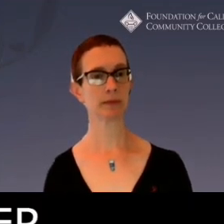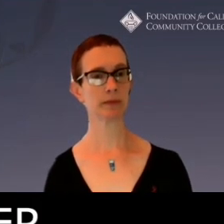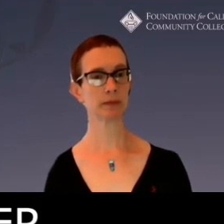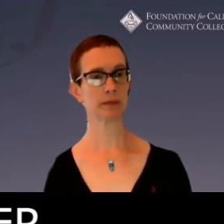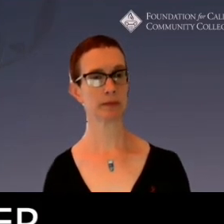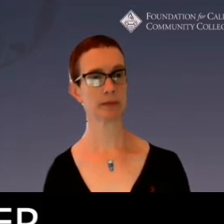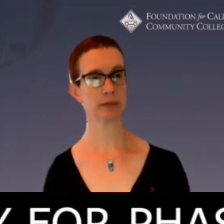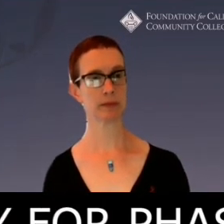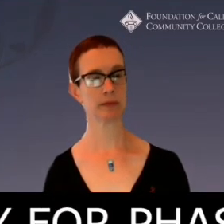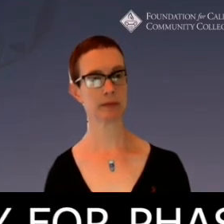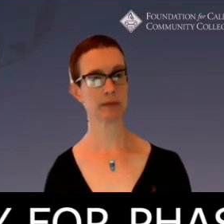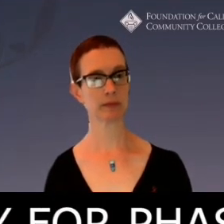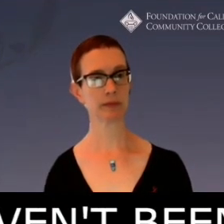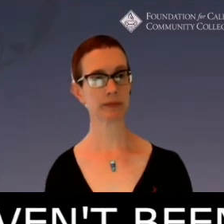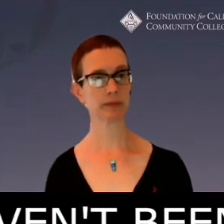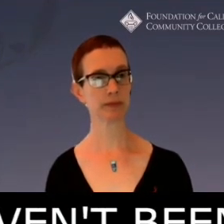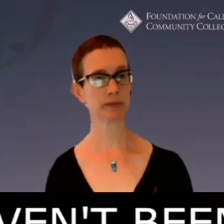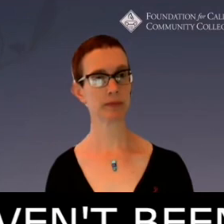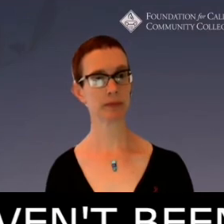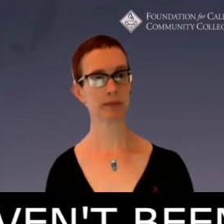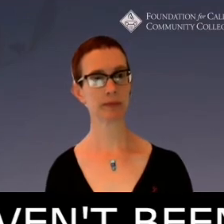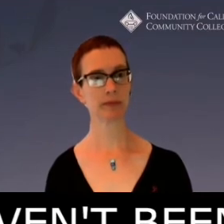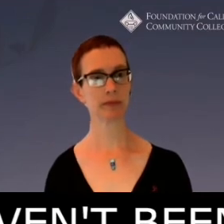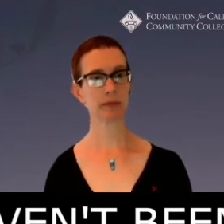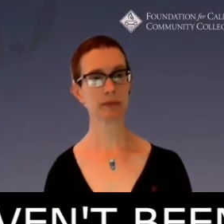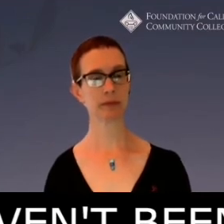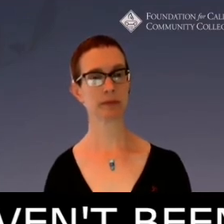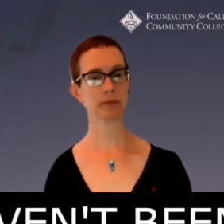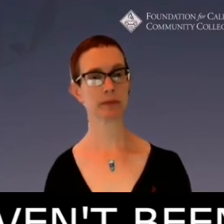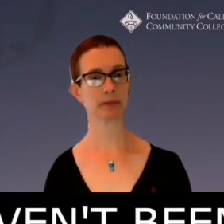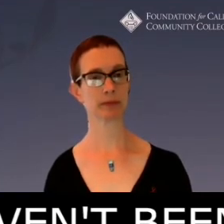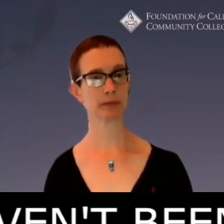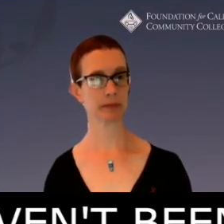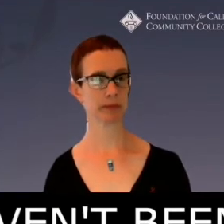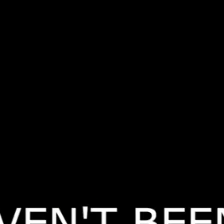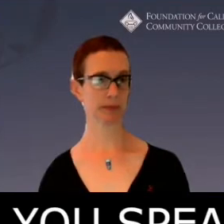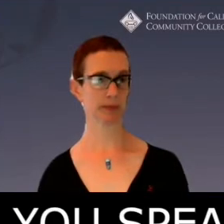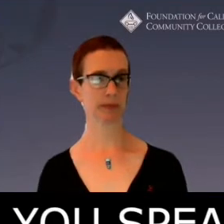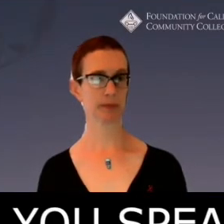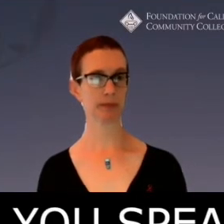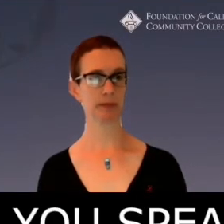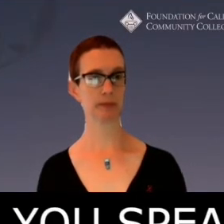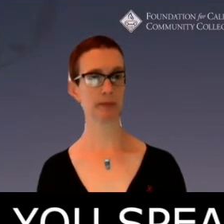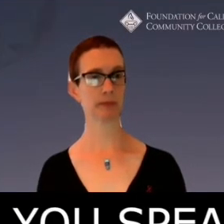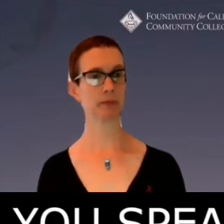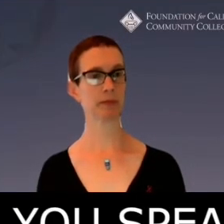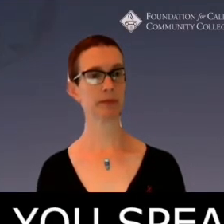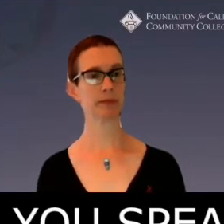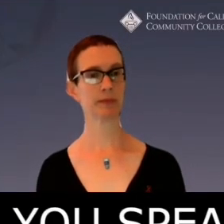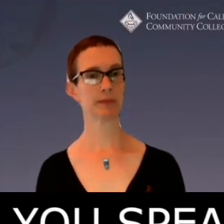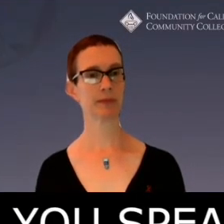implementation if they haven't been awarded a planning? Could you speak a little bit to how those two line up?